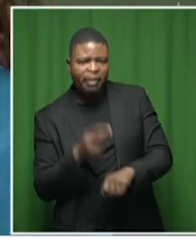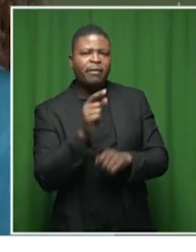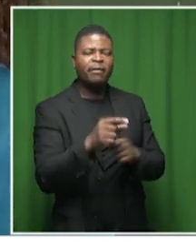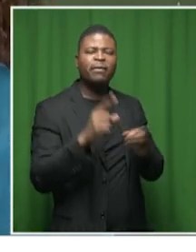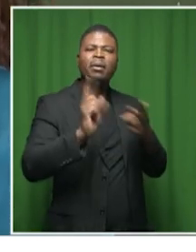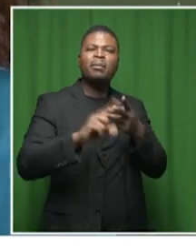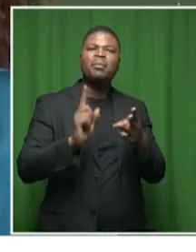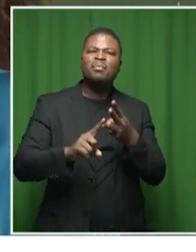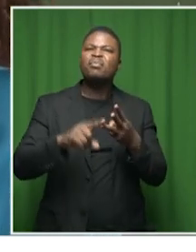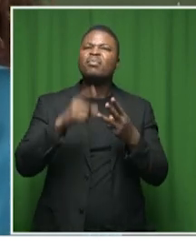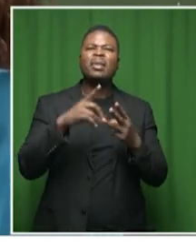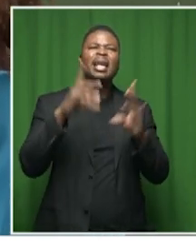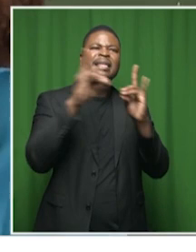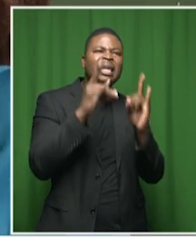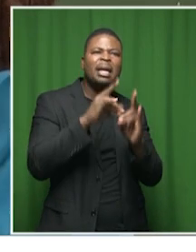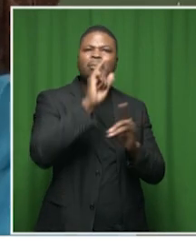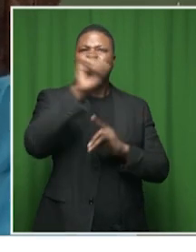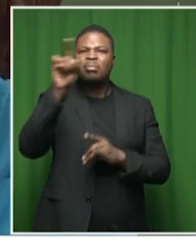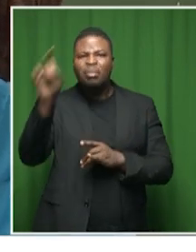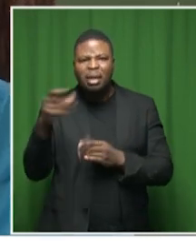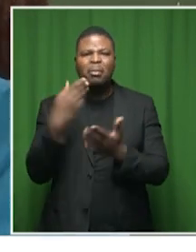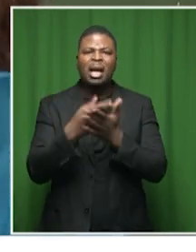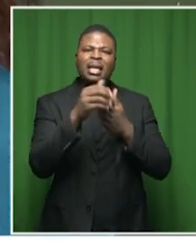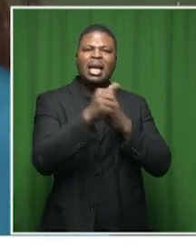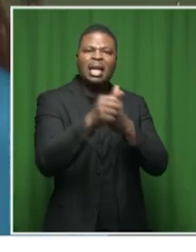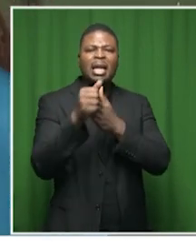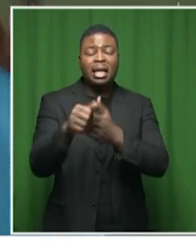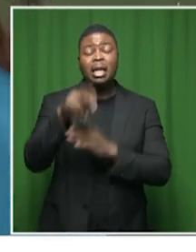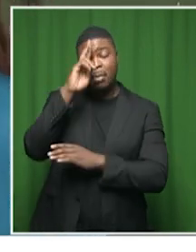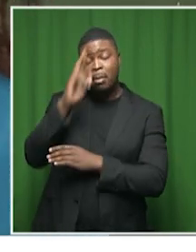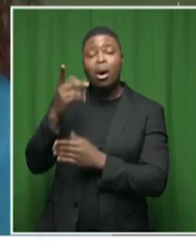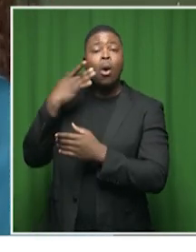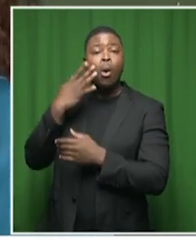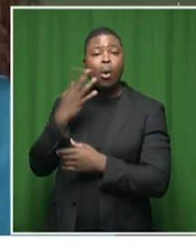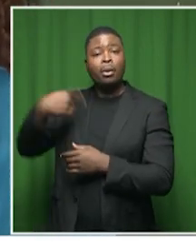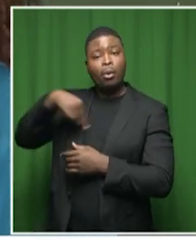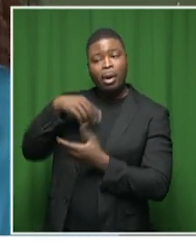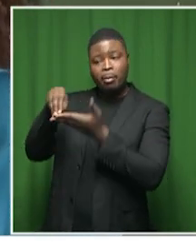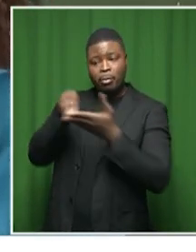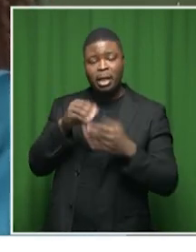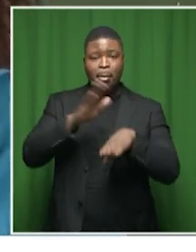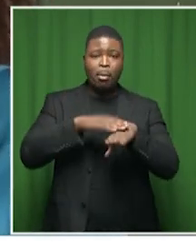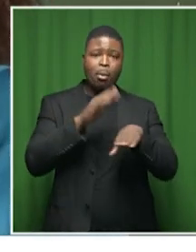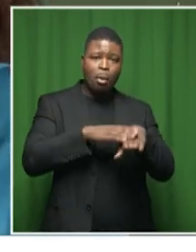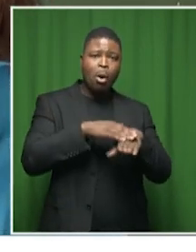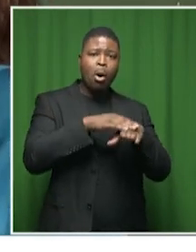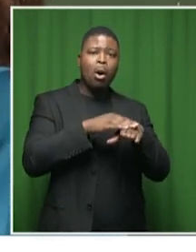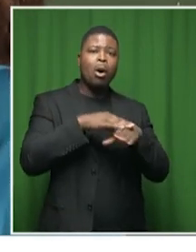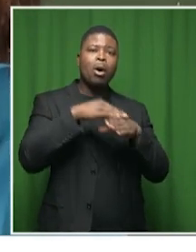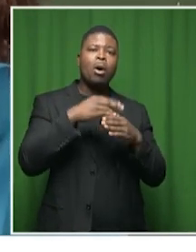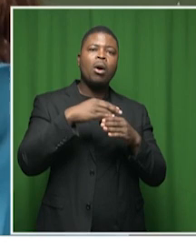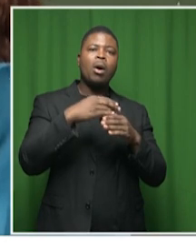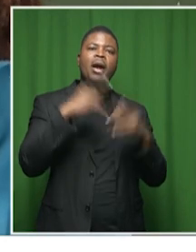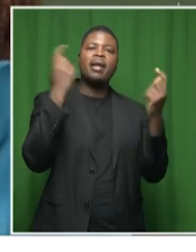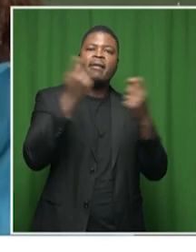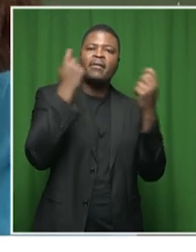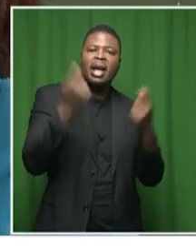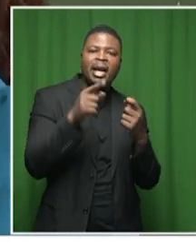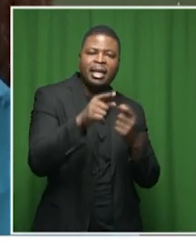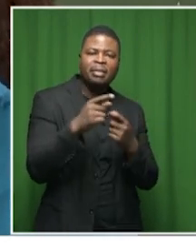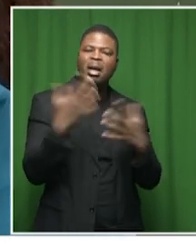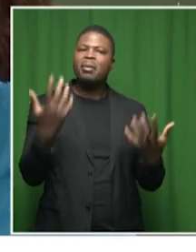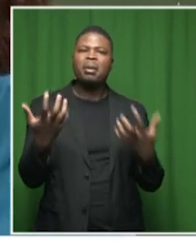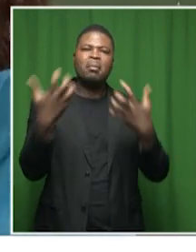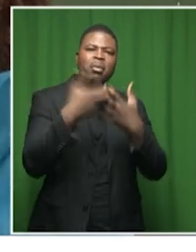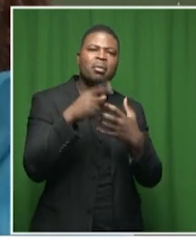tour guides on stadiums, because when we bring more events that are not leisure related, that are music related, arts